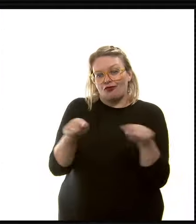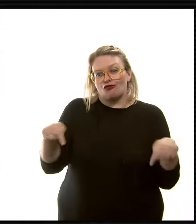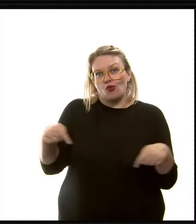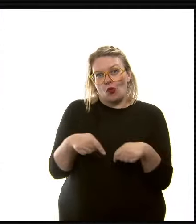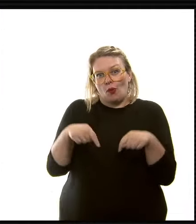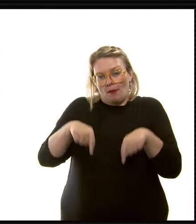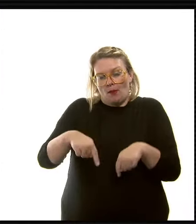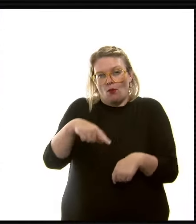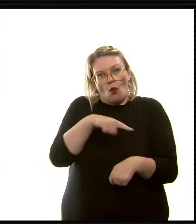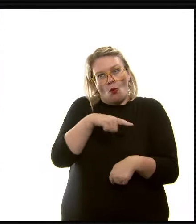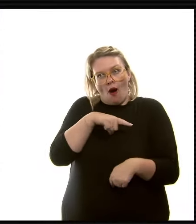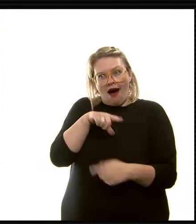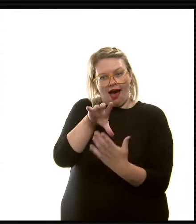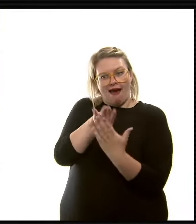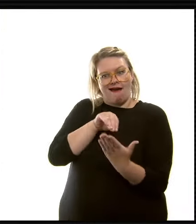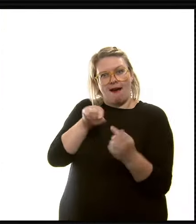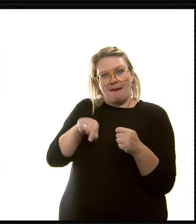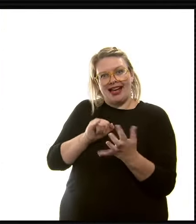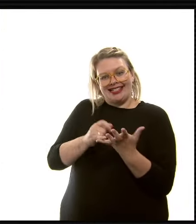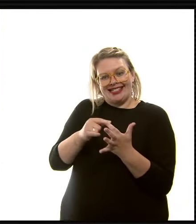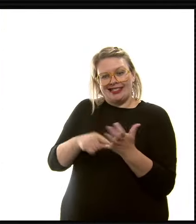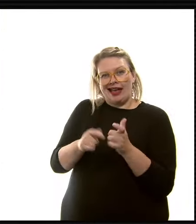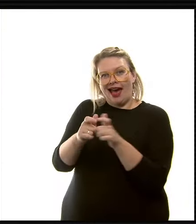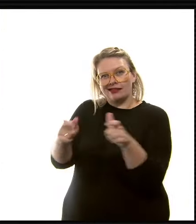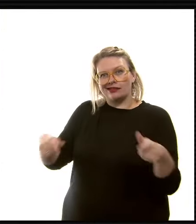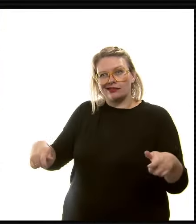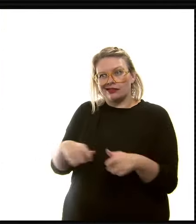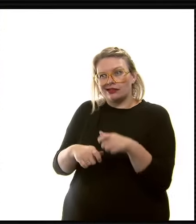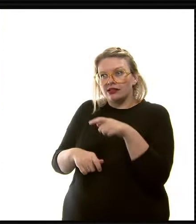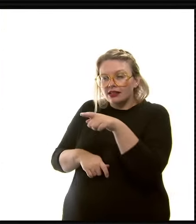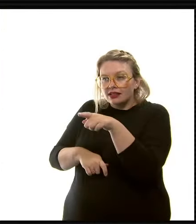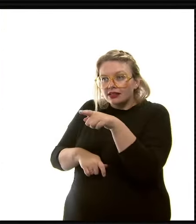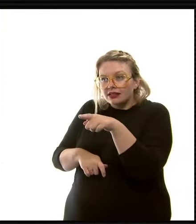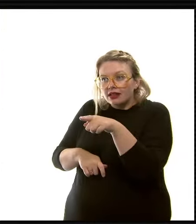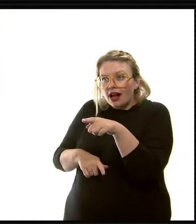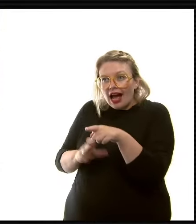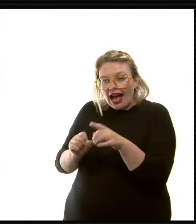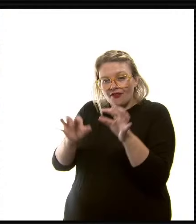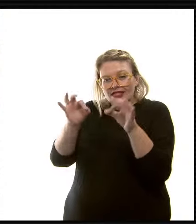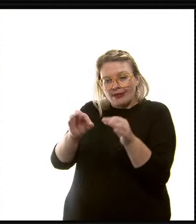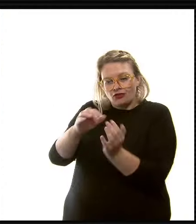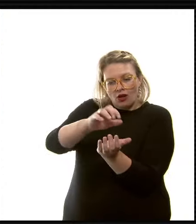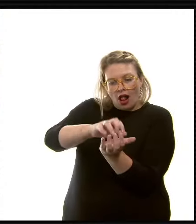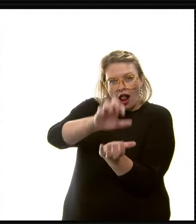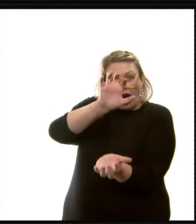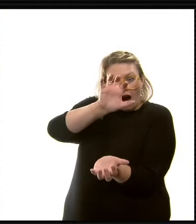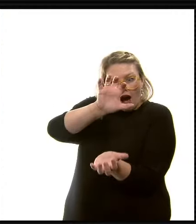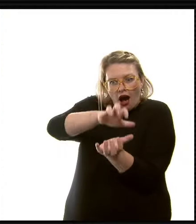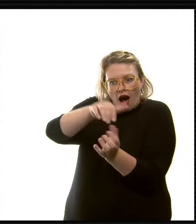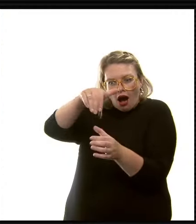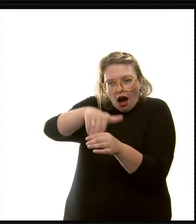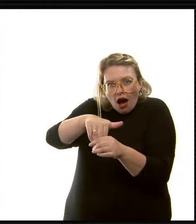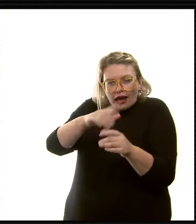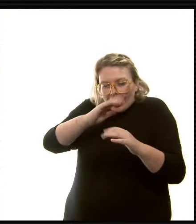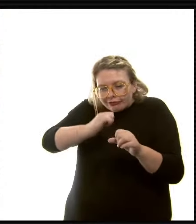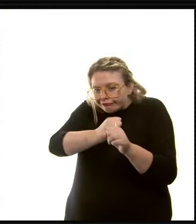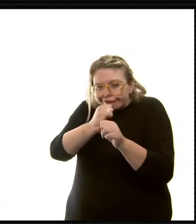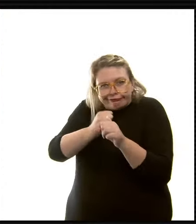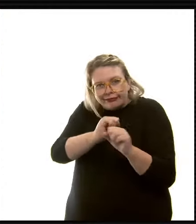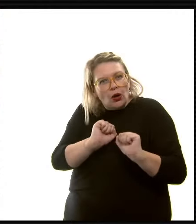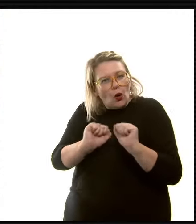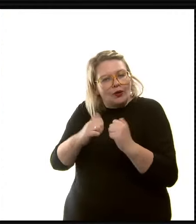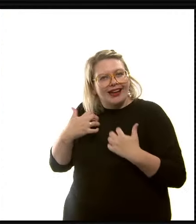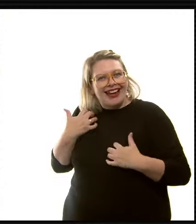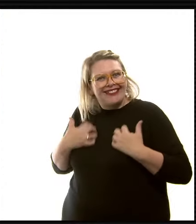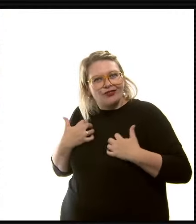inspirations of this LEGO set that I have right here. This is a magical trunk that you can open and build for your own adventures. I want to open